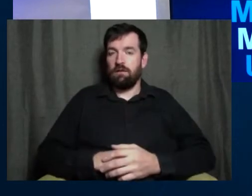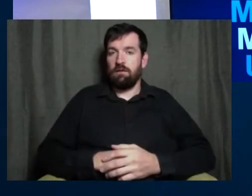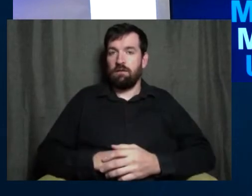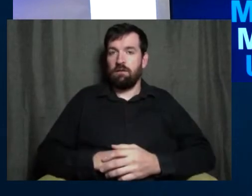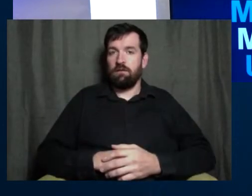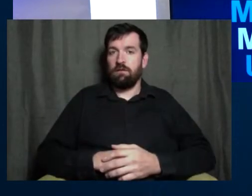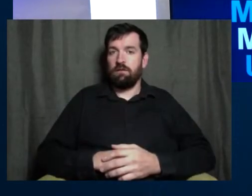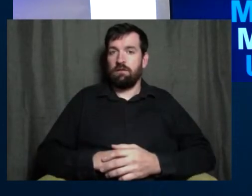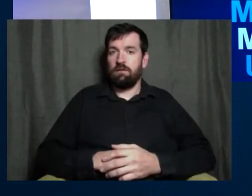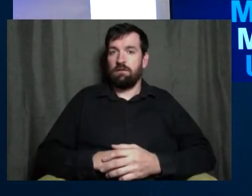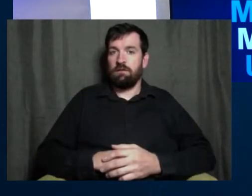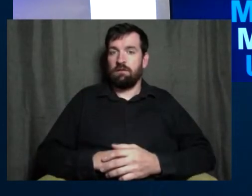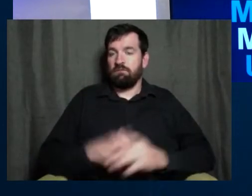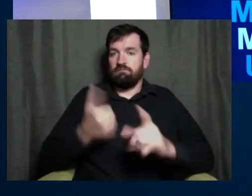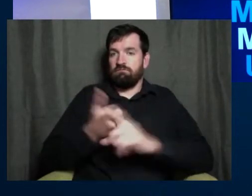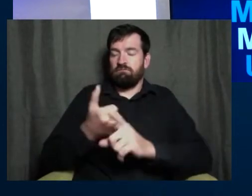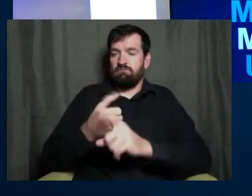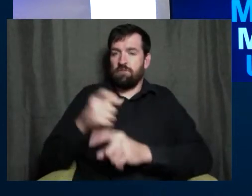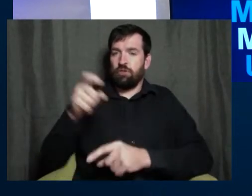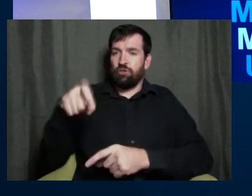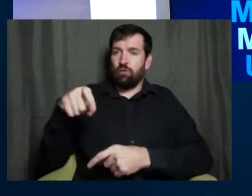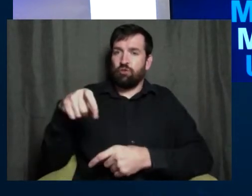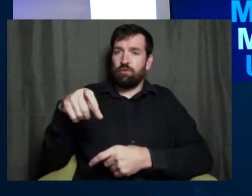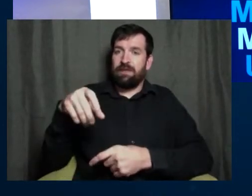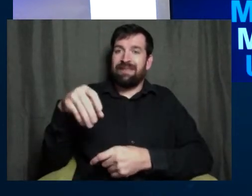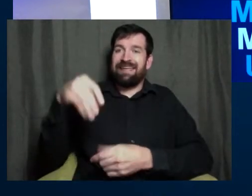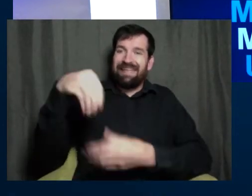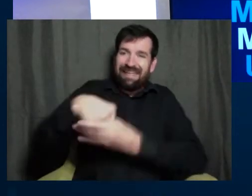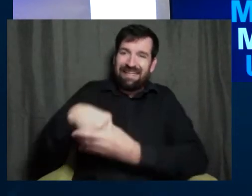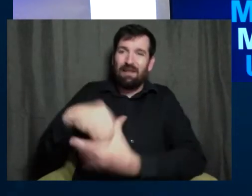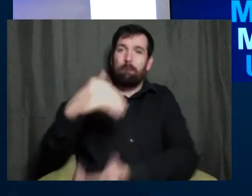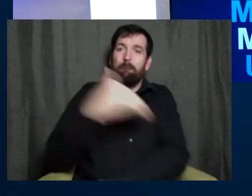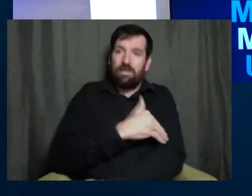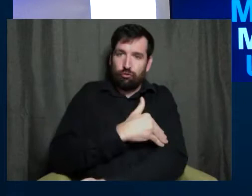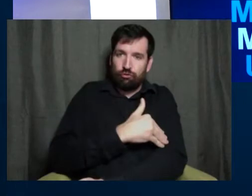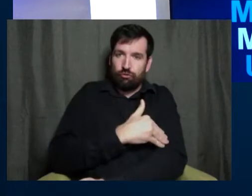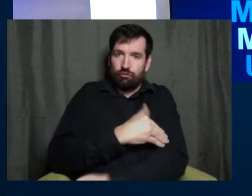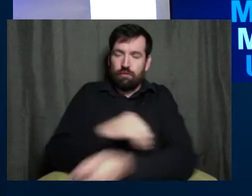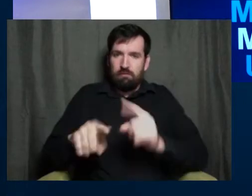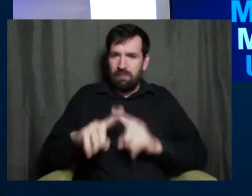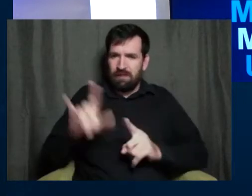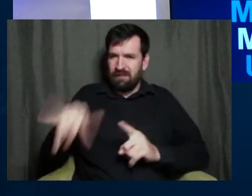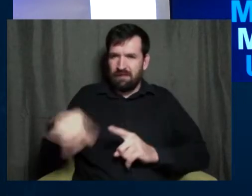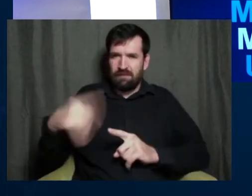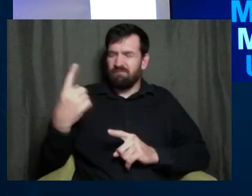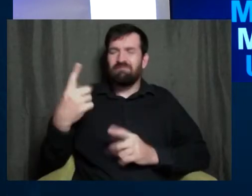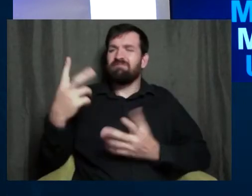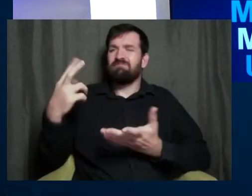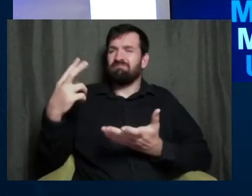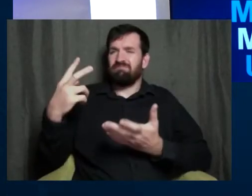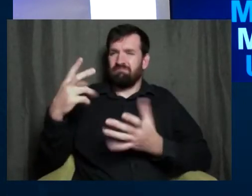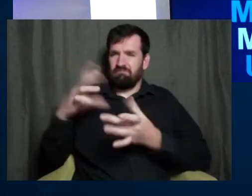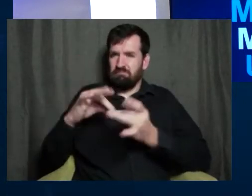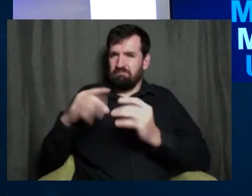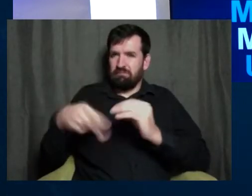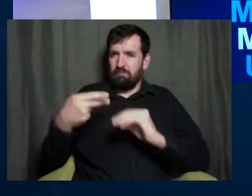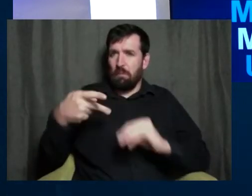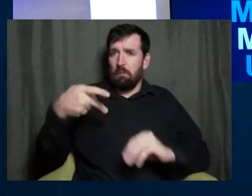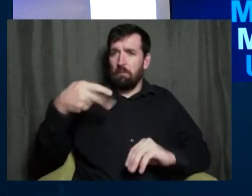Vaccinations are to be administered intramuscular, which we know, but that's been a thing. What is this pull out on the